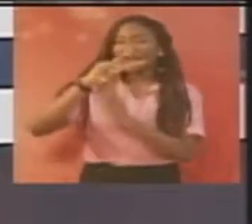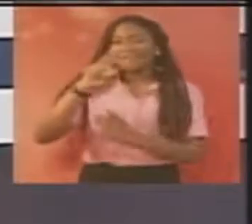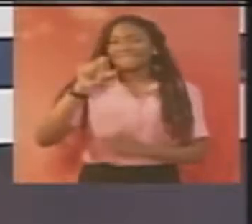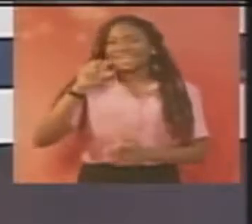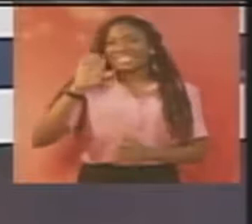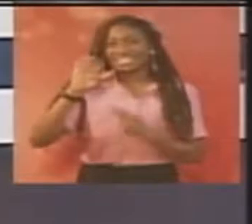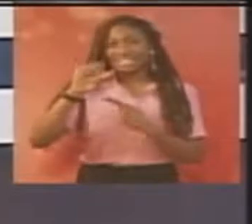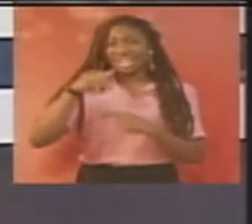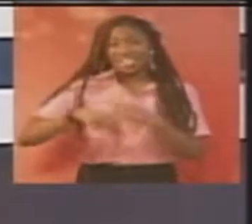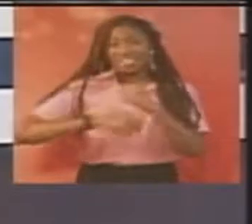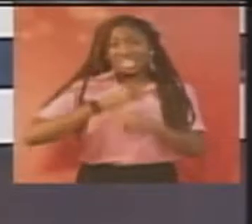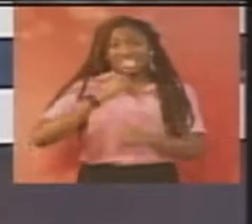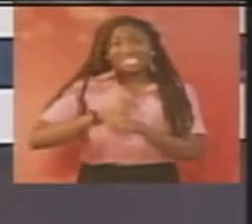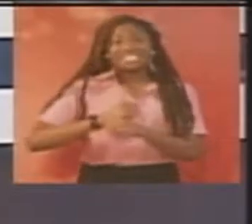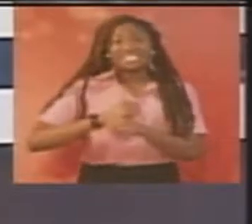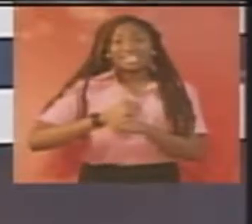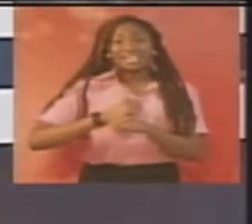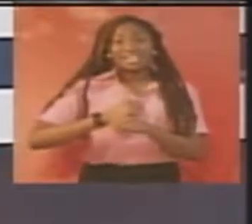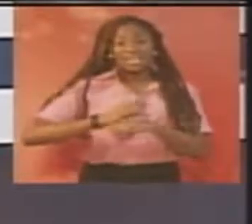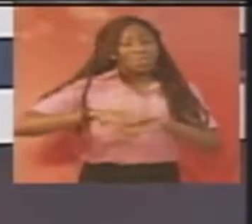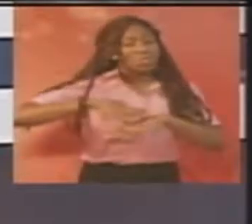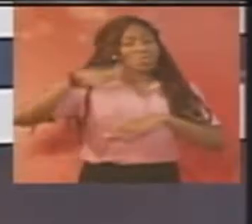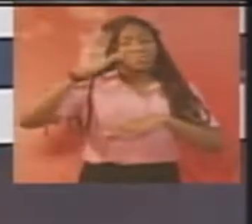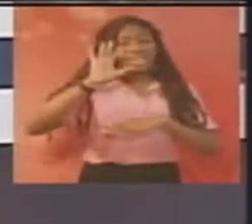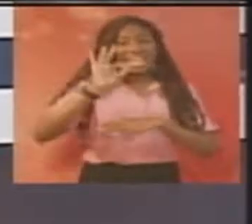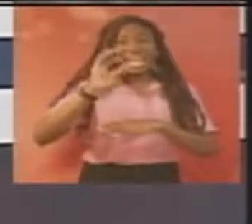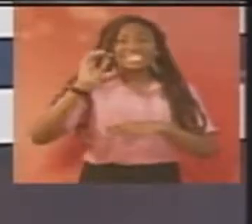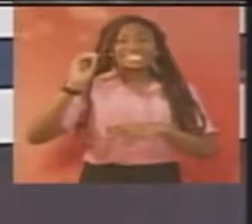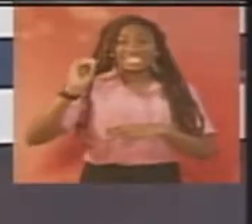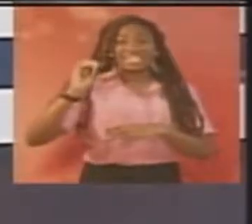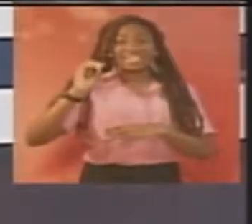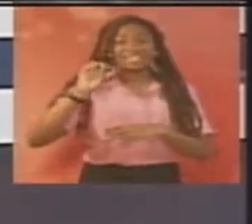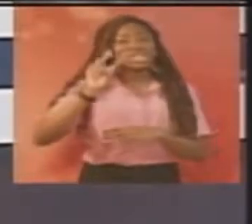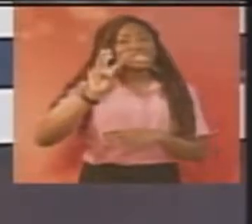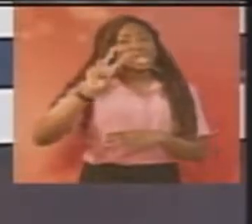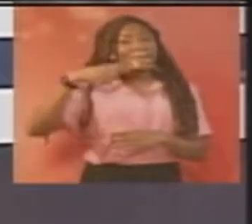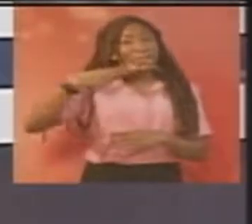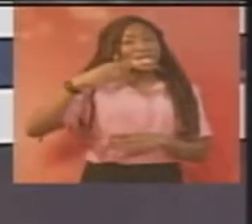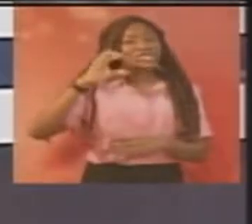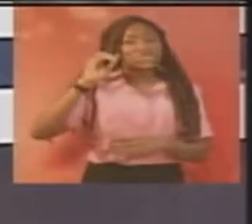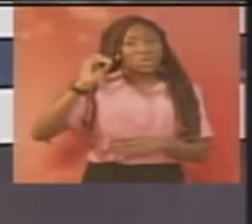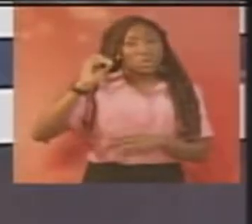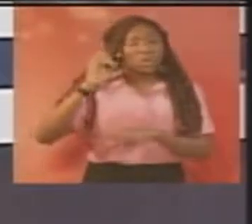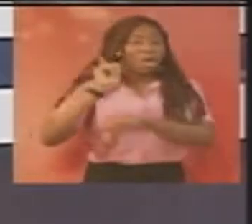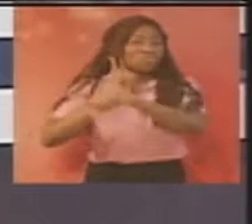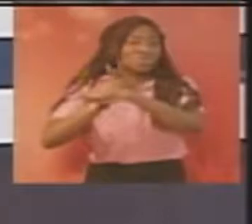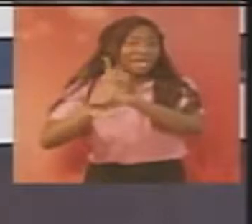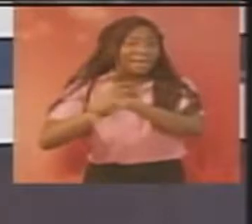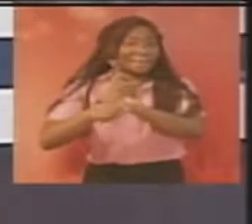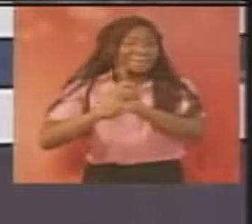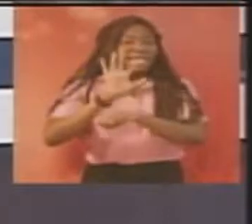for this year has been in the 90s. WHO recommends that we reach 95%. We may not